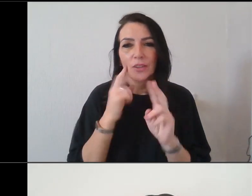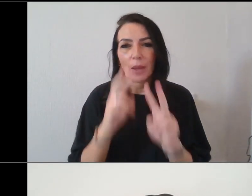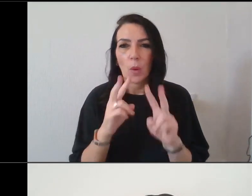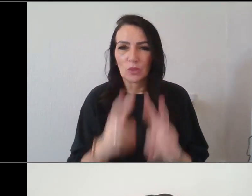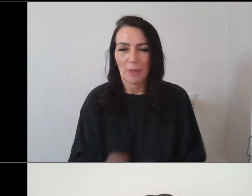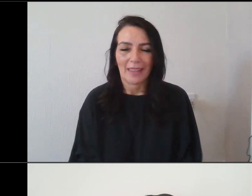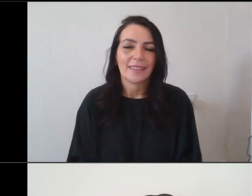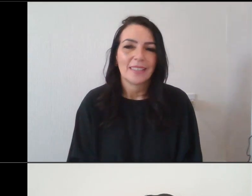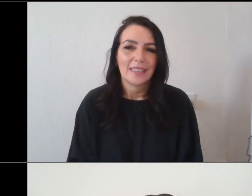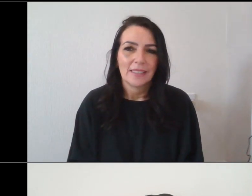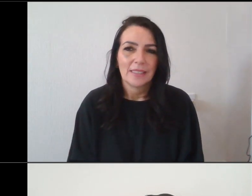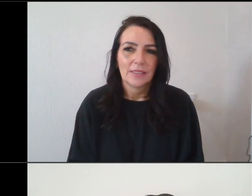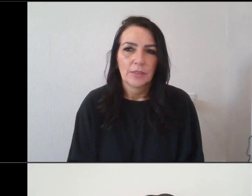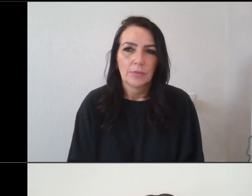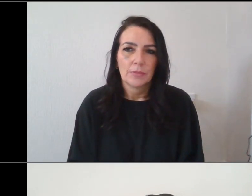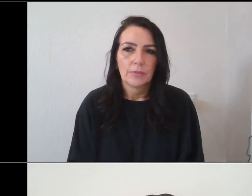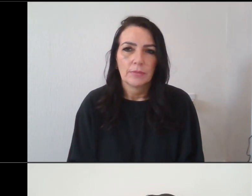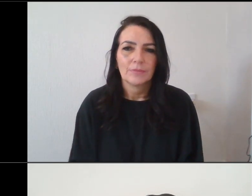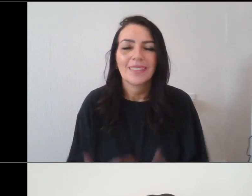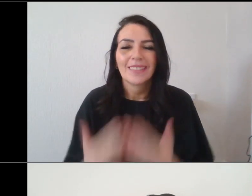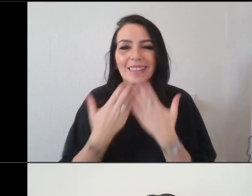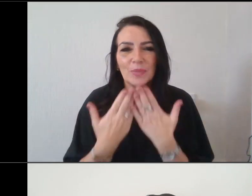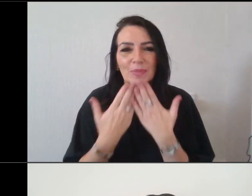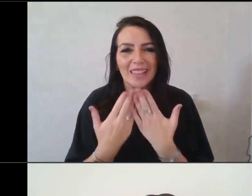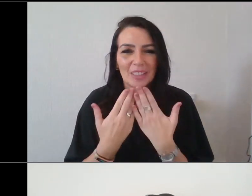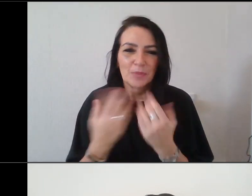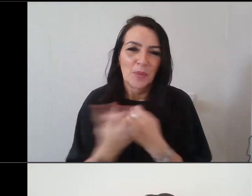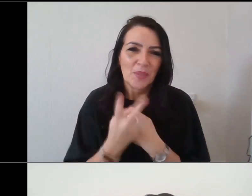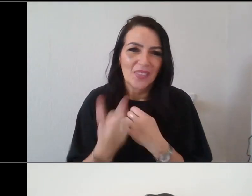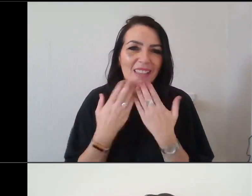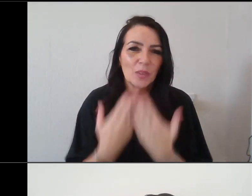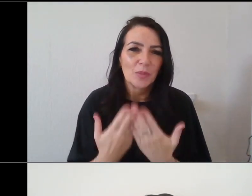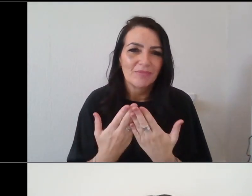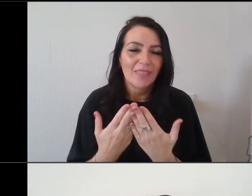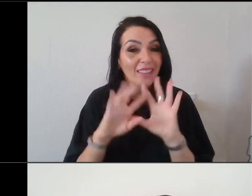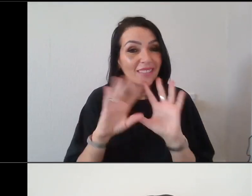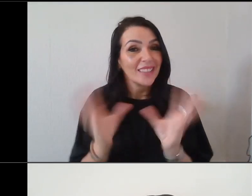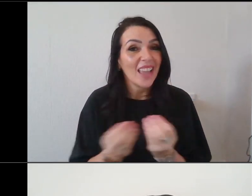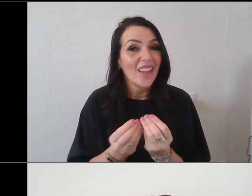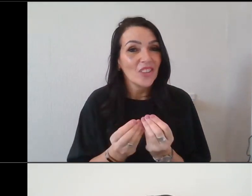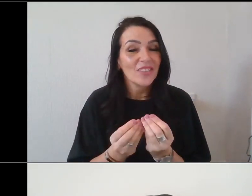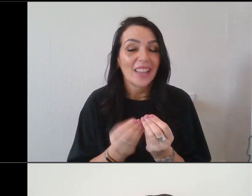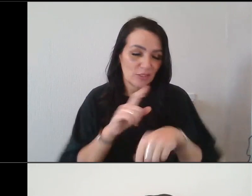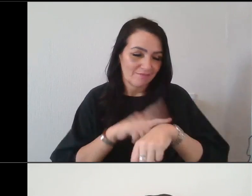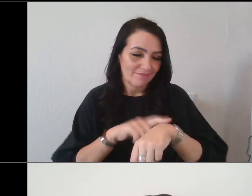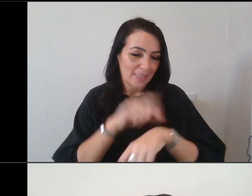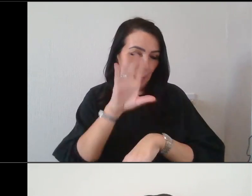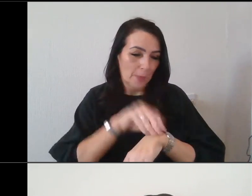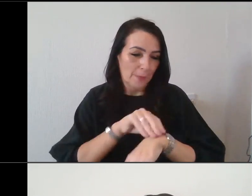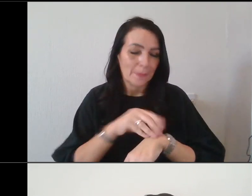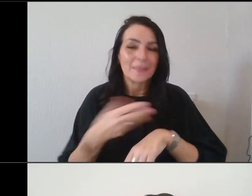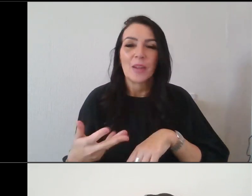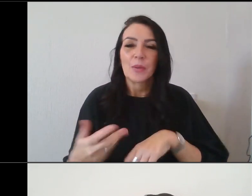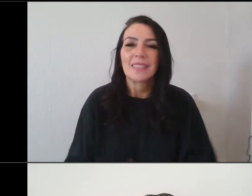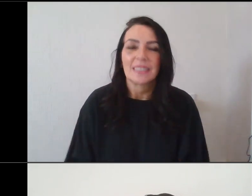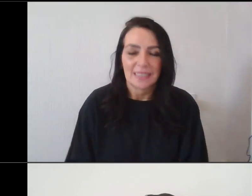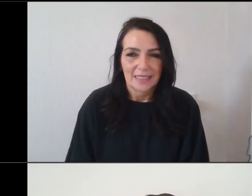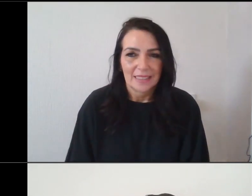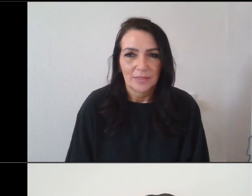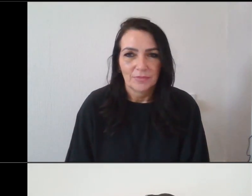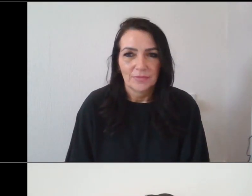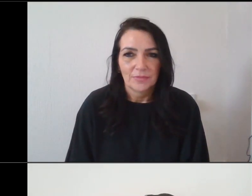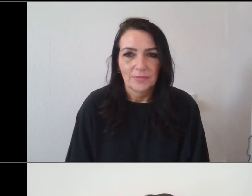that. Thank you both. I think that's all we have time for today. If